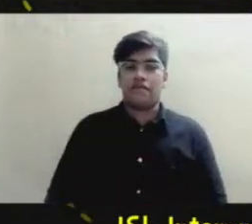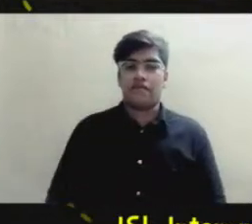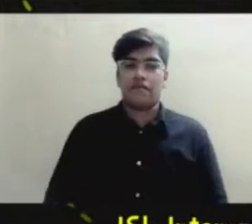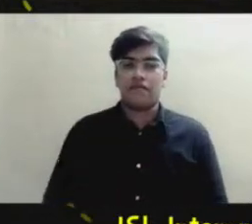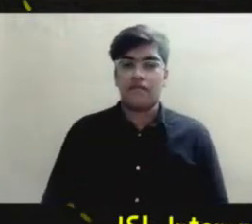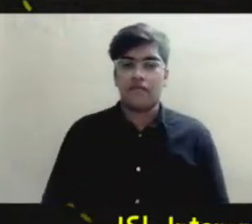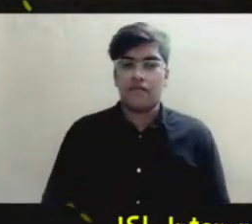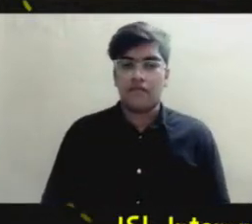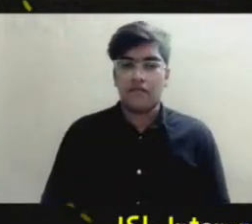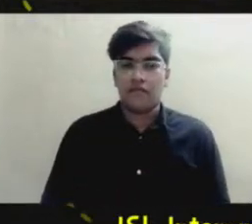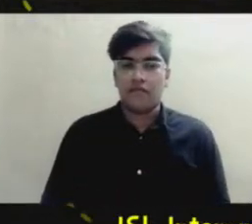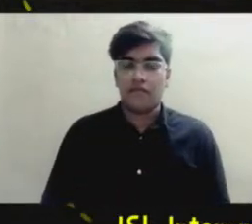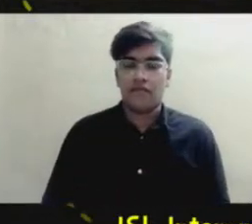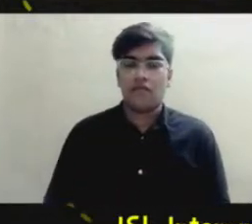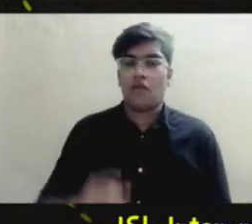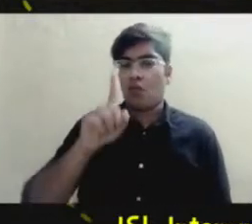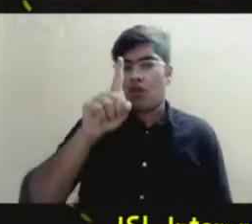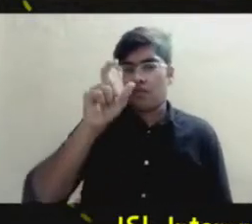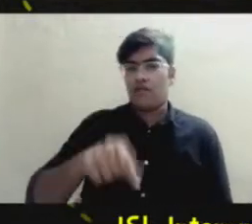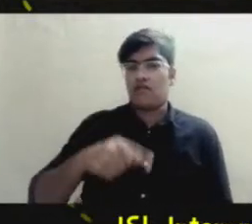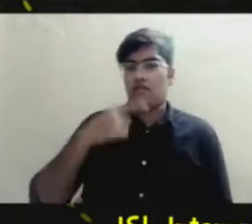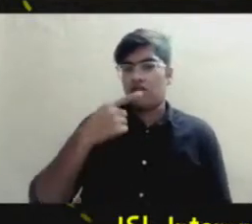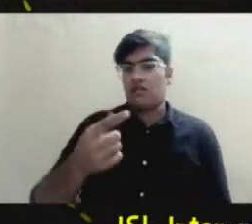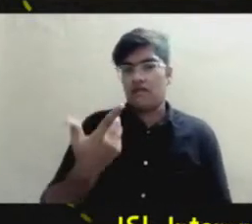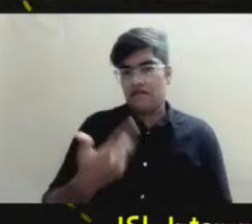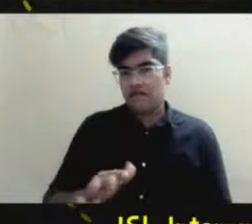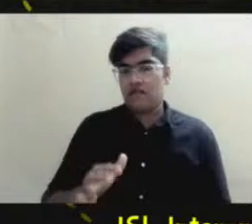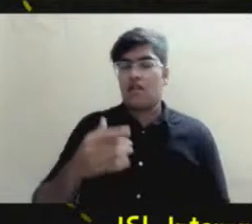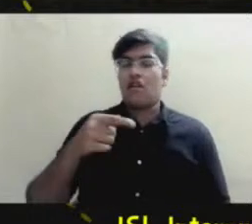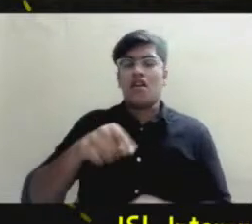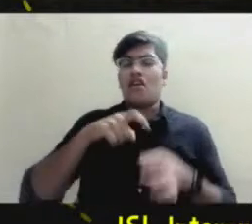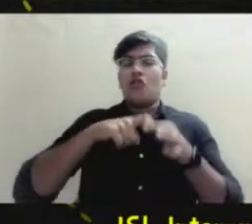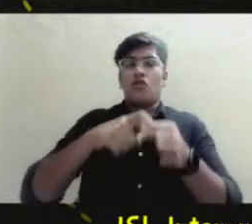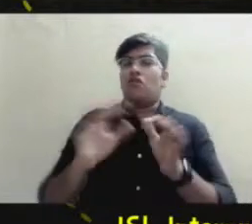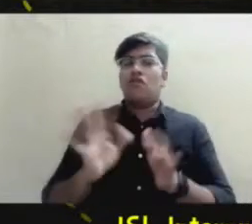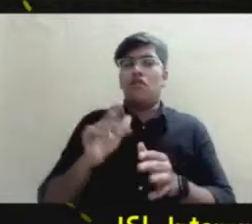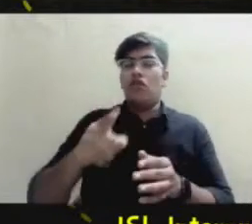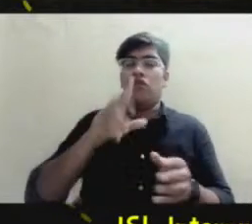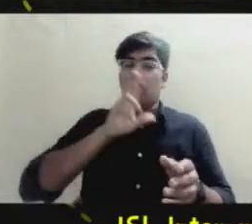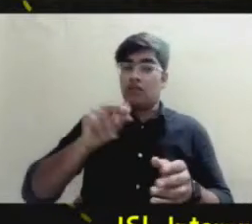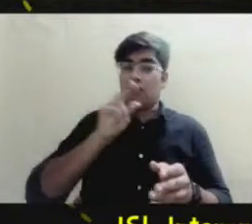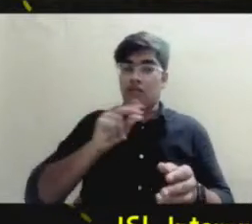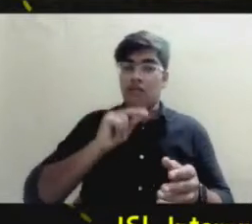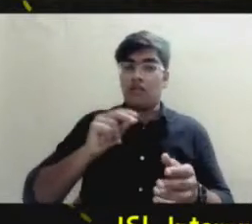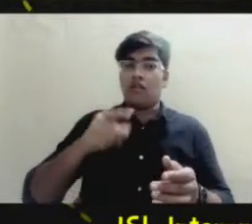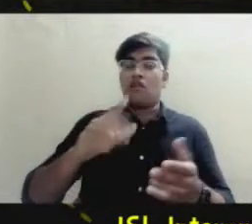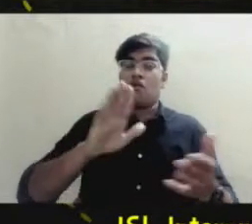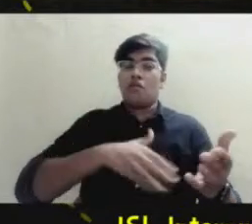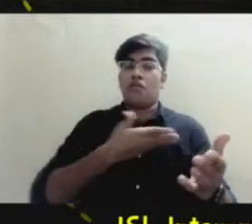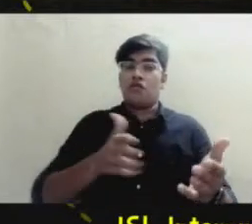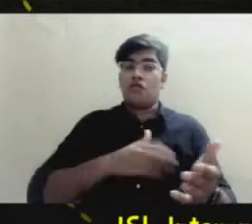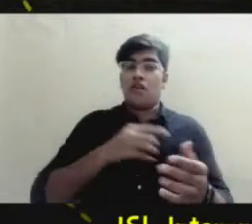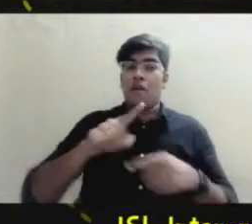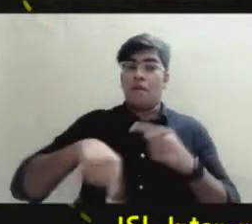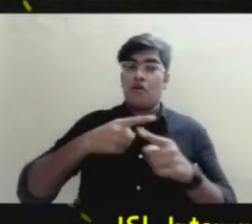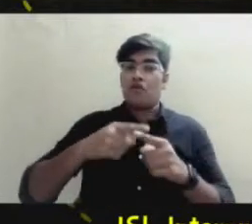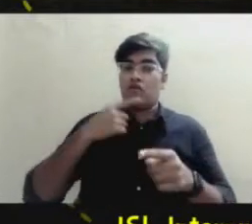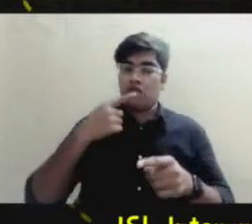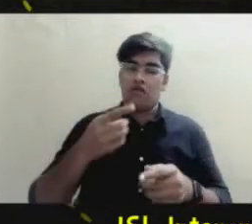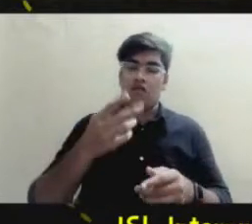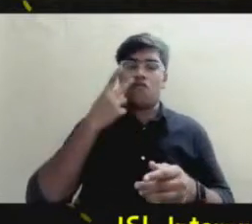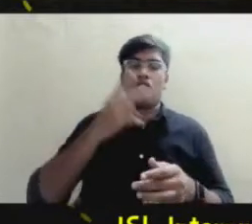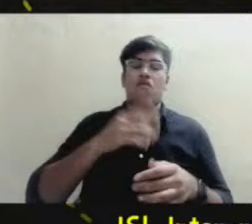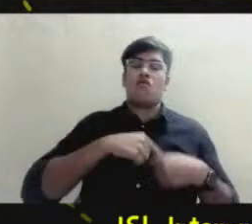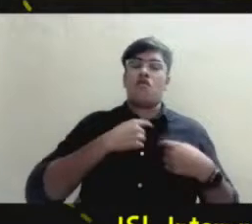One person has said, this is not a question, but listening to you talk about music feels like a warm hug in a cold, cold world.